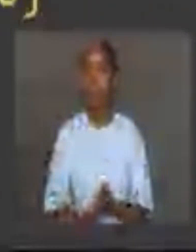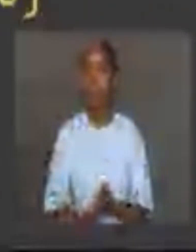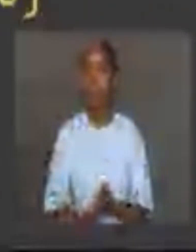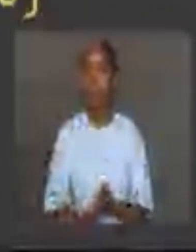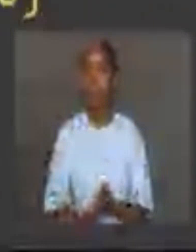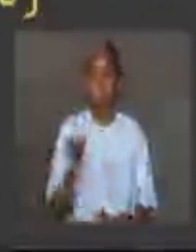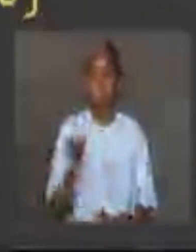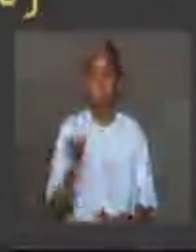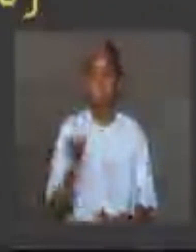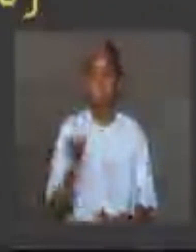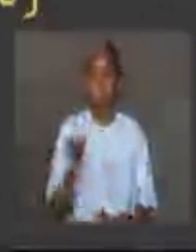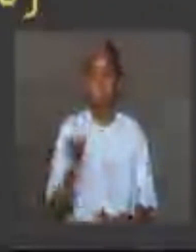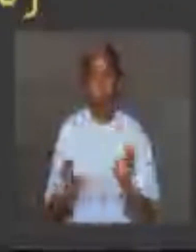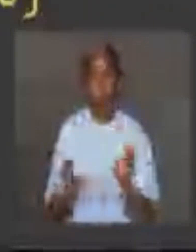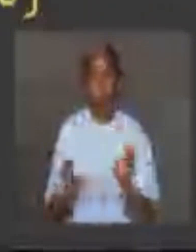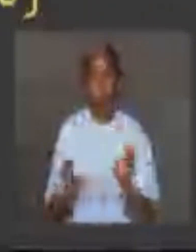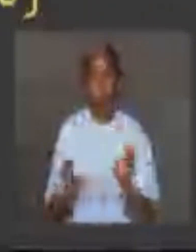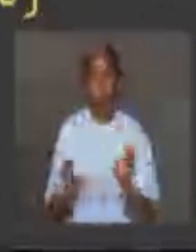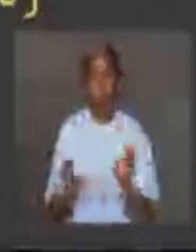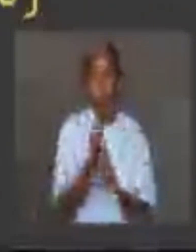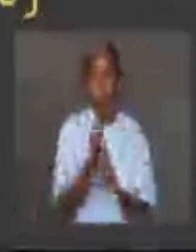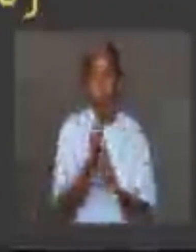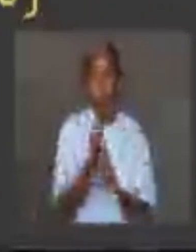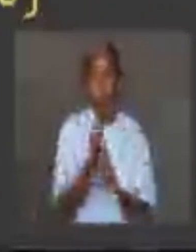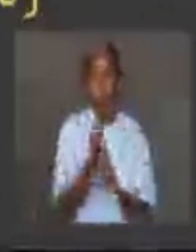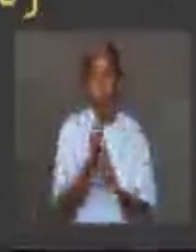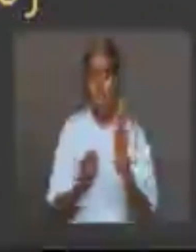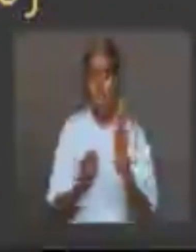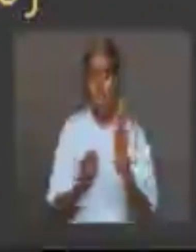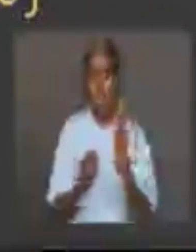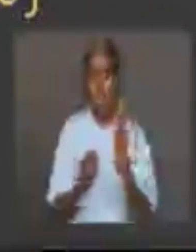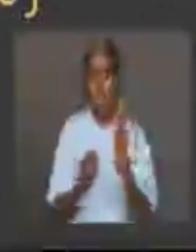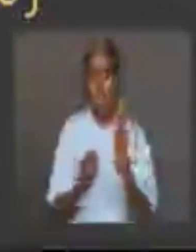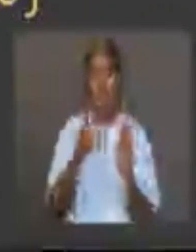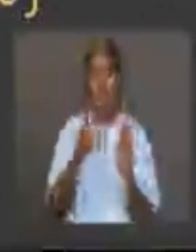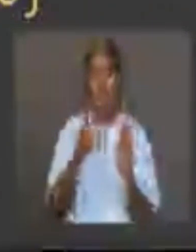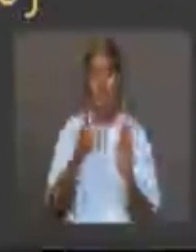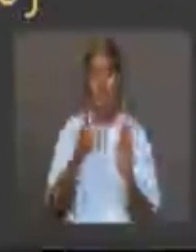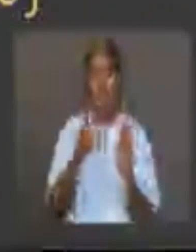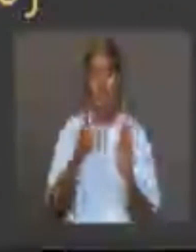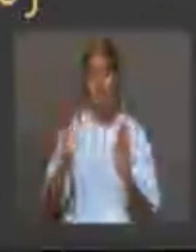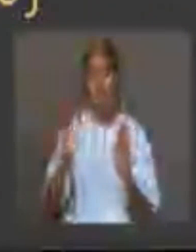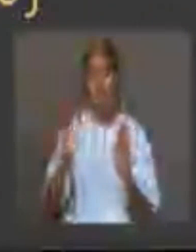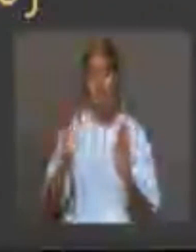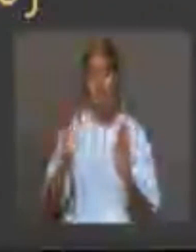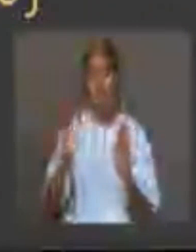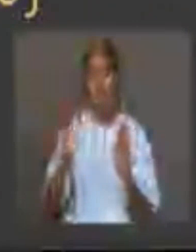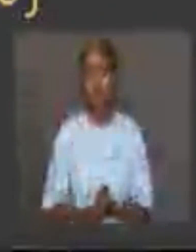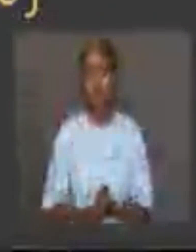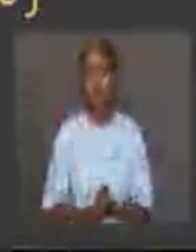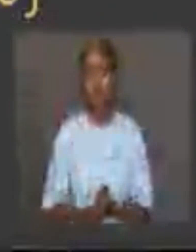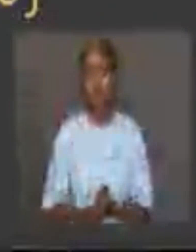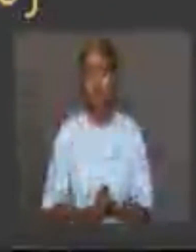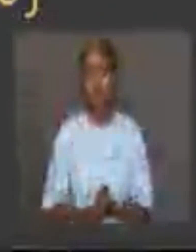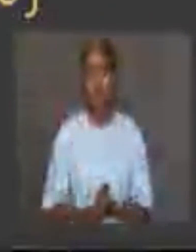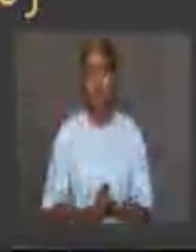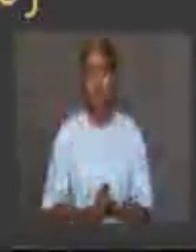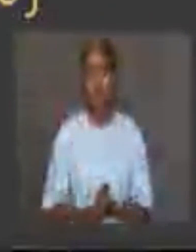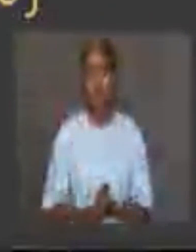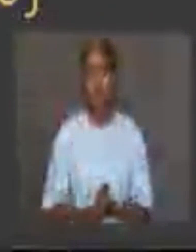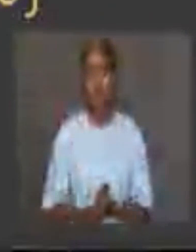B be the set containing 4, 5, 6. If we